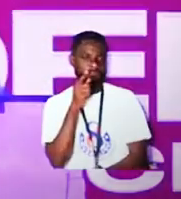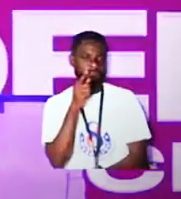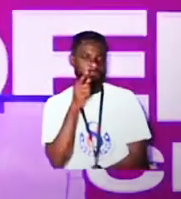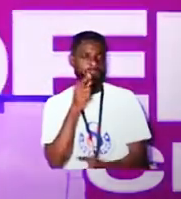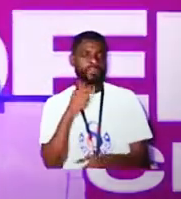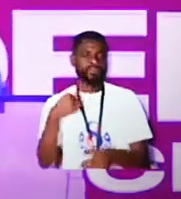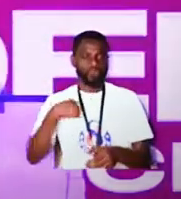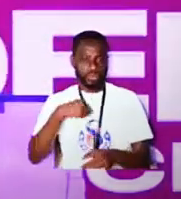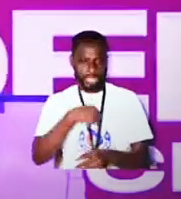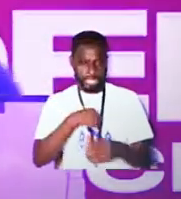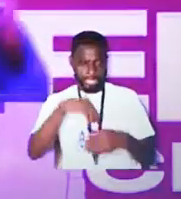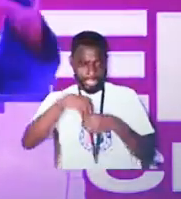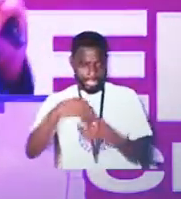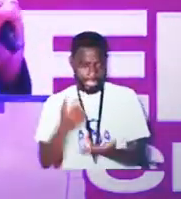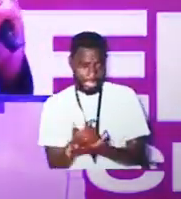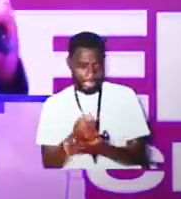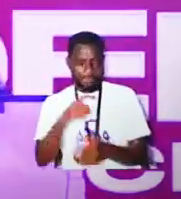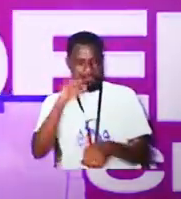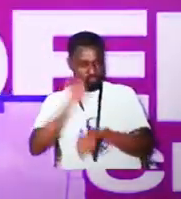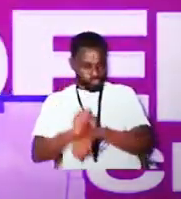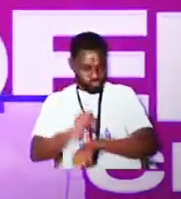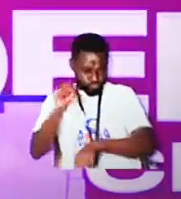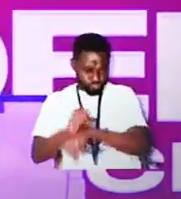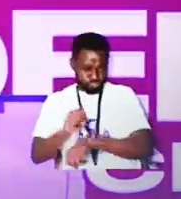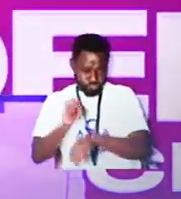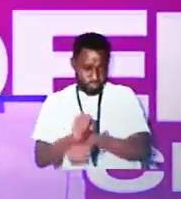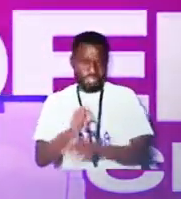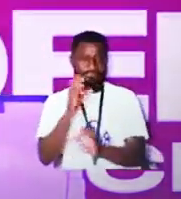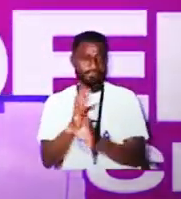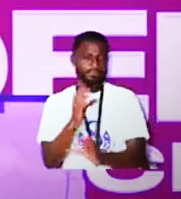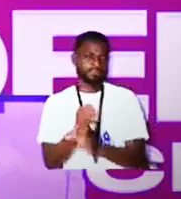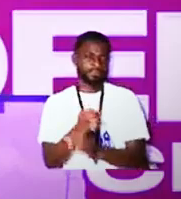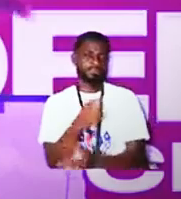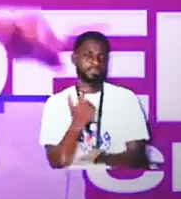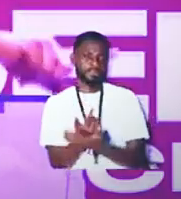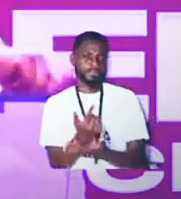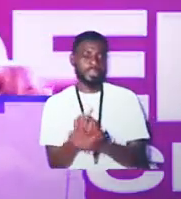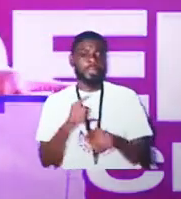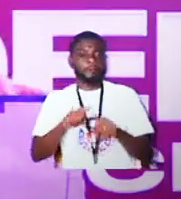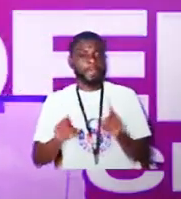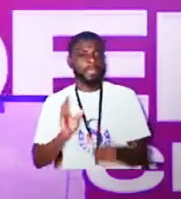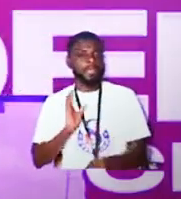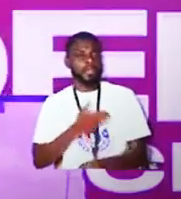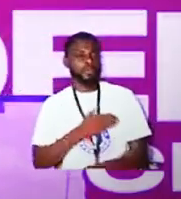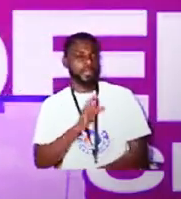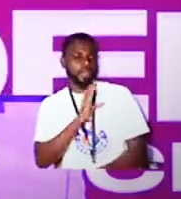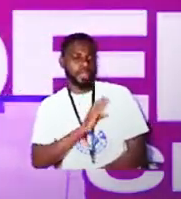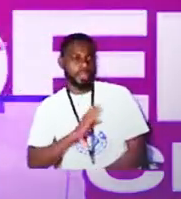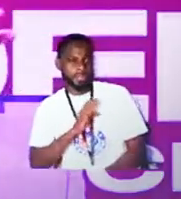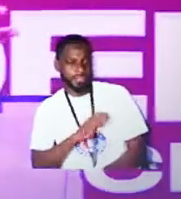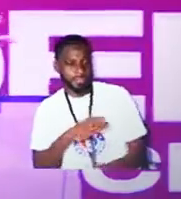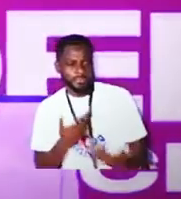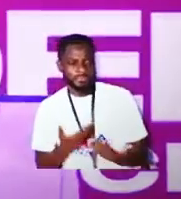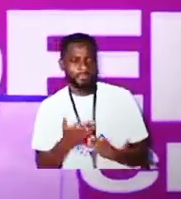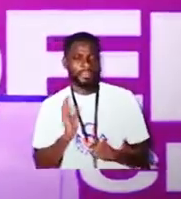are supposed to work it and take care of it. But our nature, the